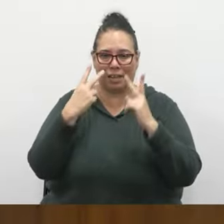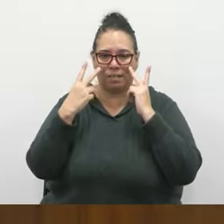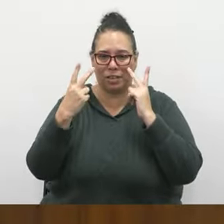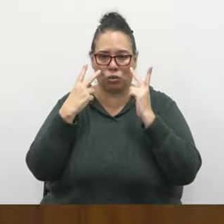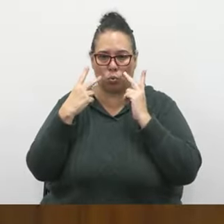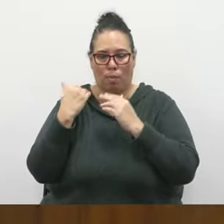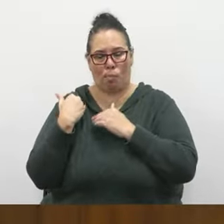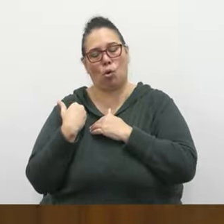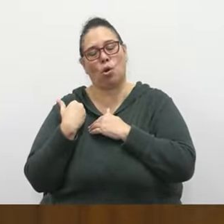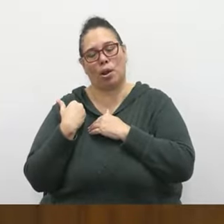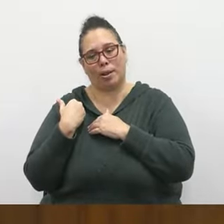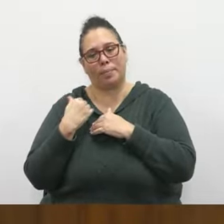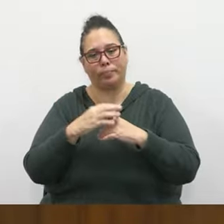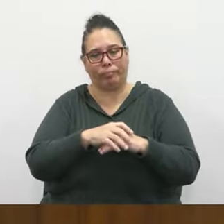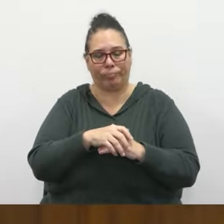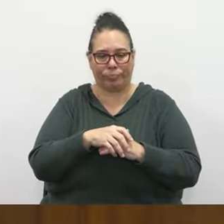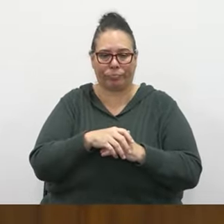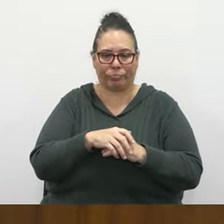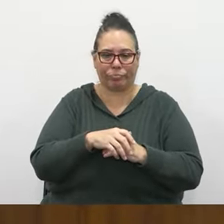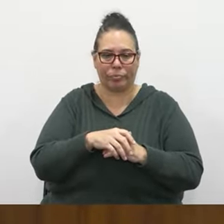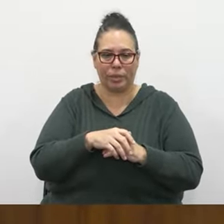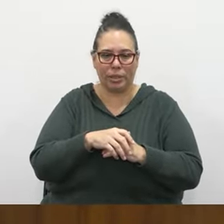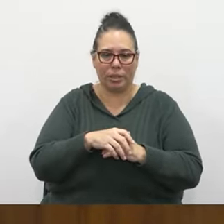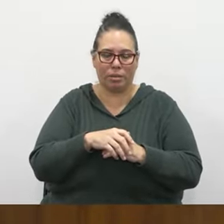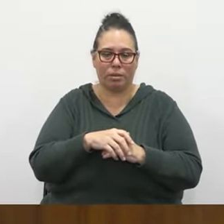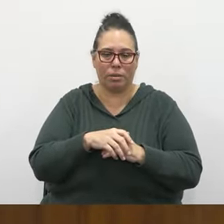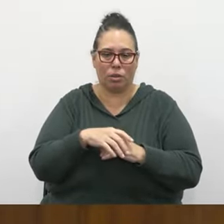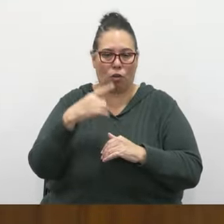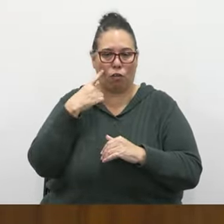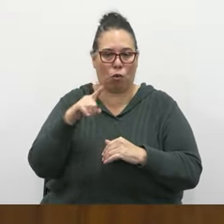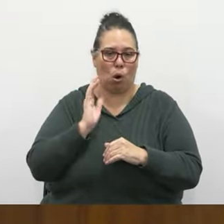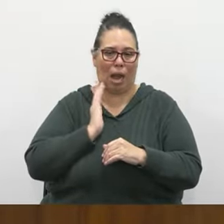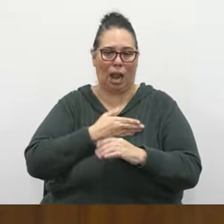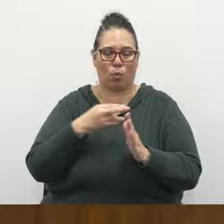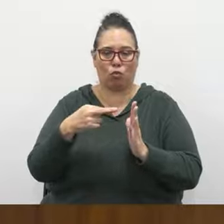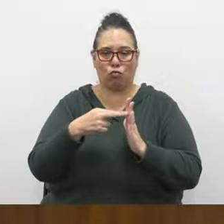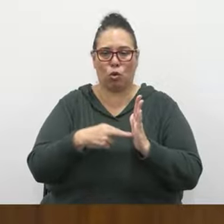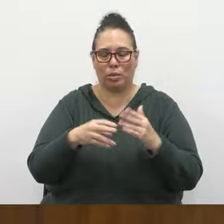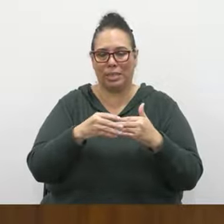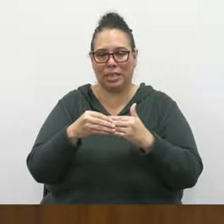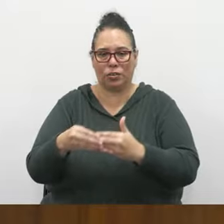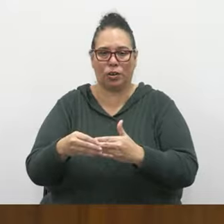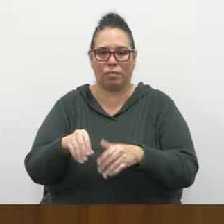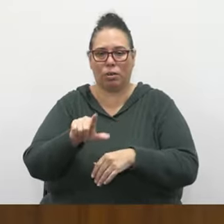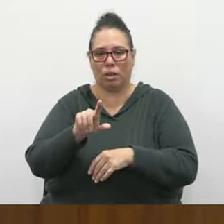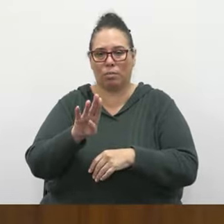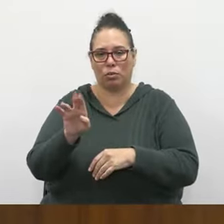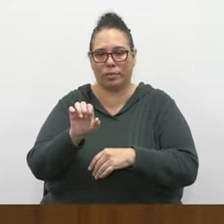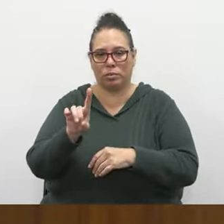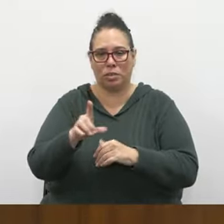burden as it is as when it comes to our role as leadership for the Long Beach Unified School District.